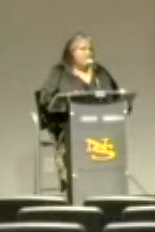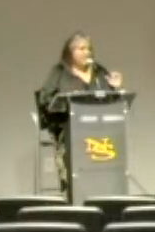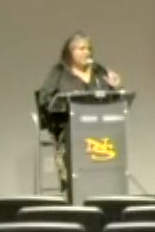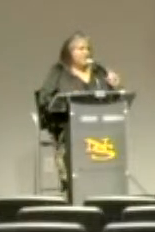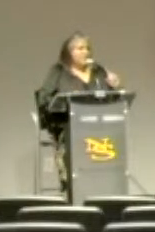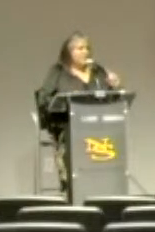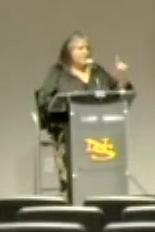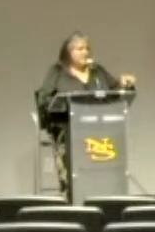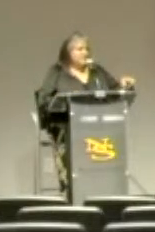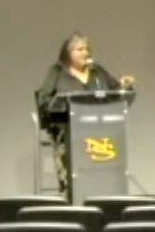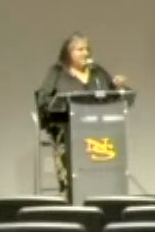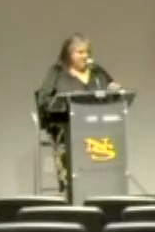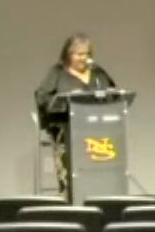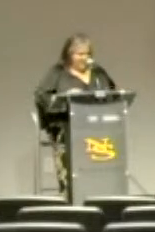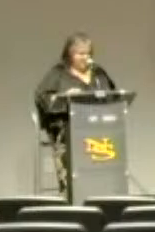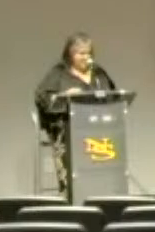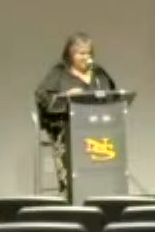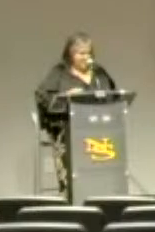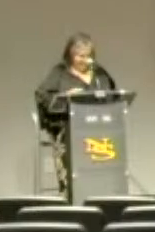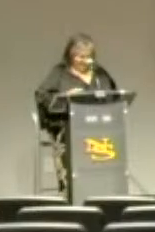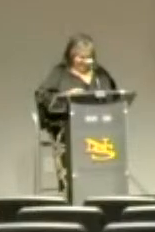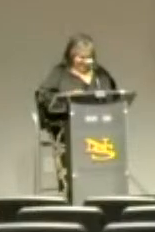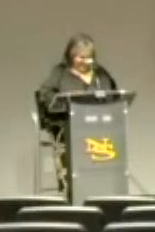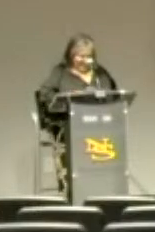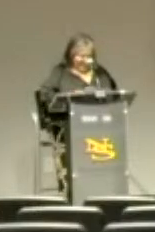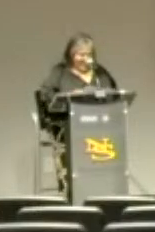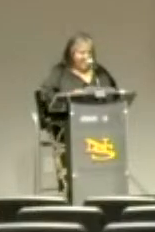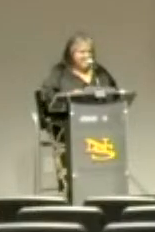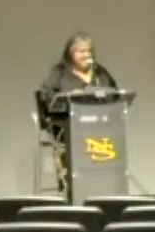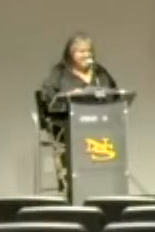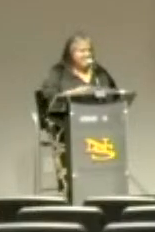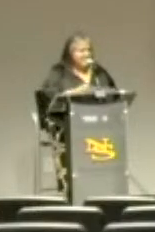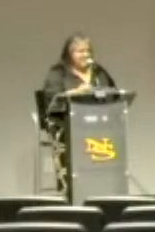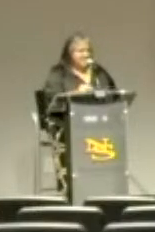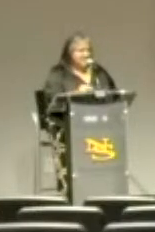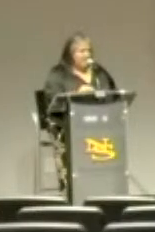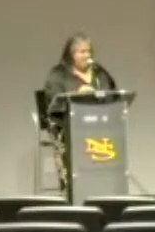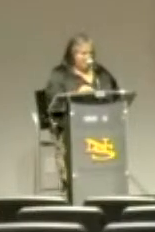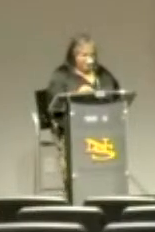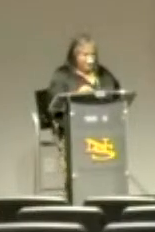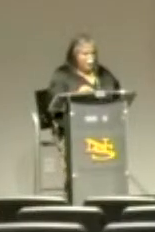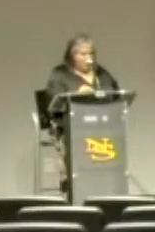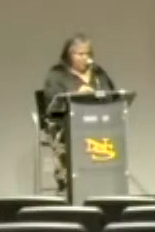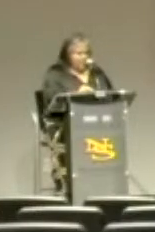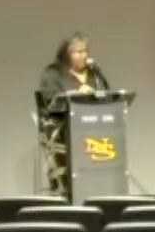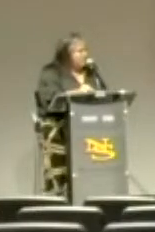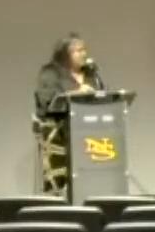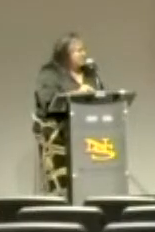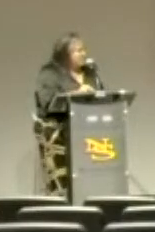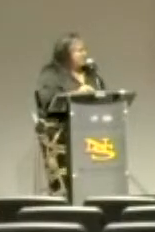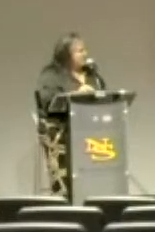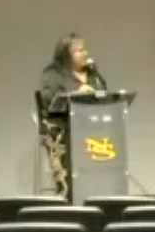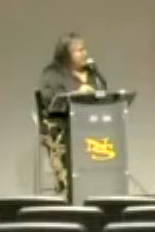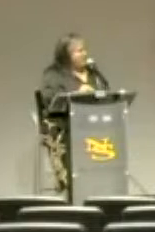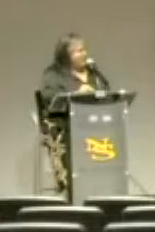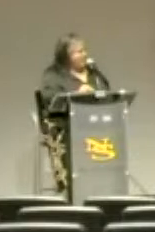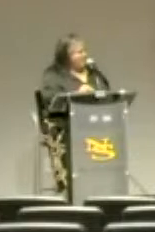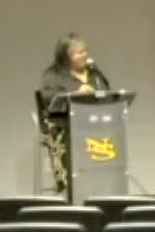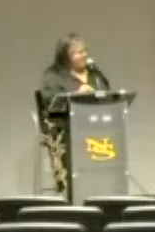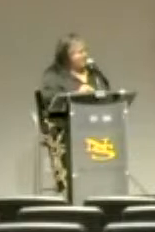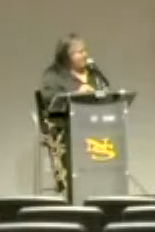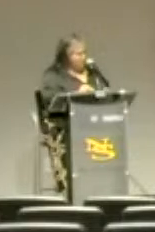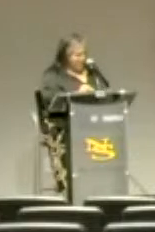So we're keeping our eye on Danette. Thank you, Danette. And to kick things off, we will start with